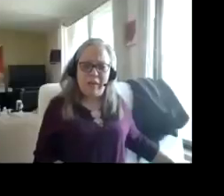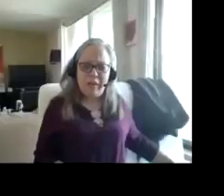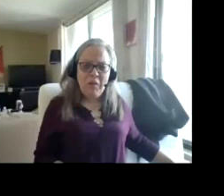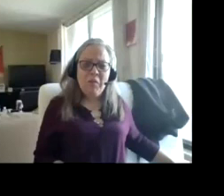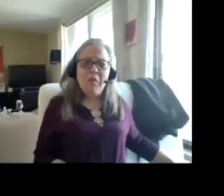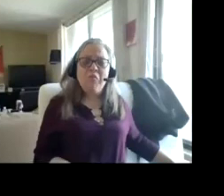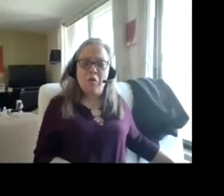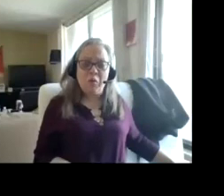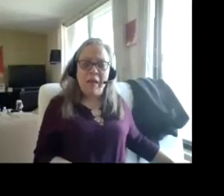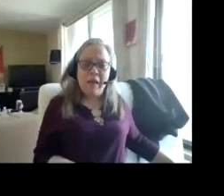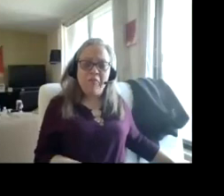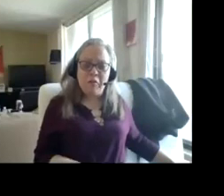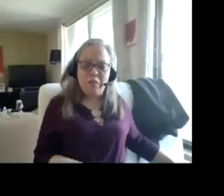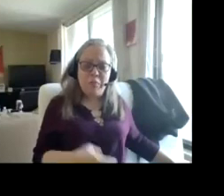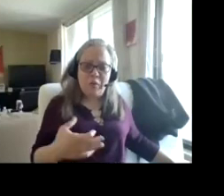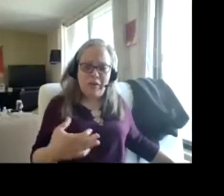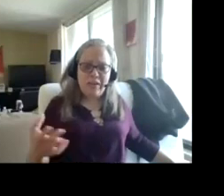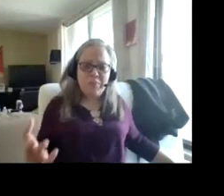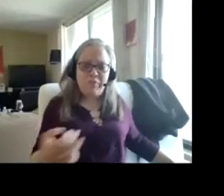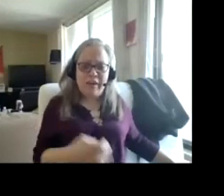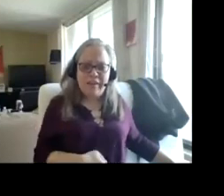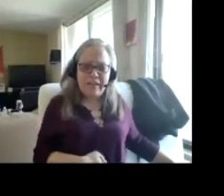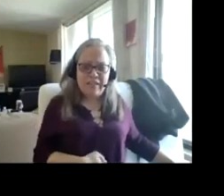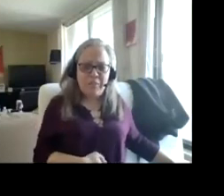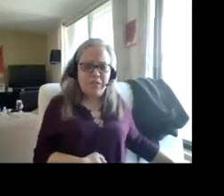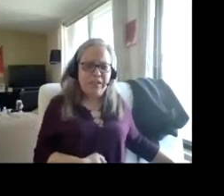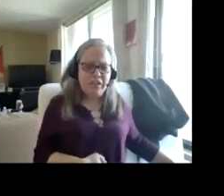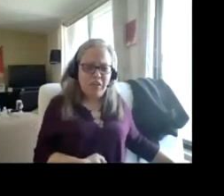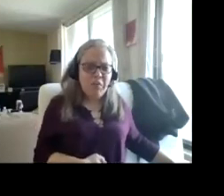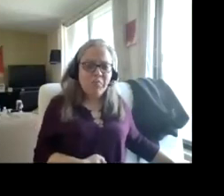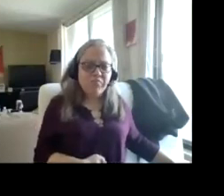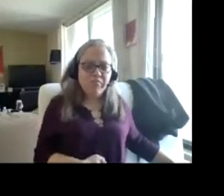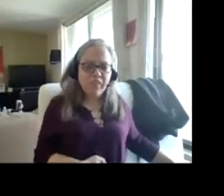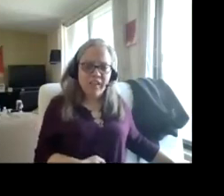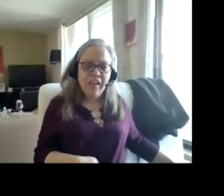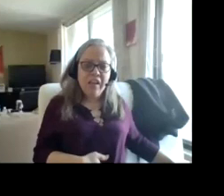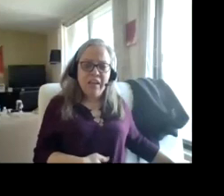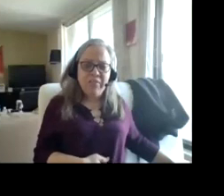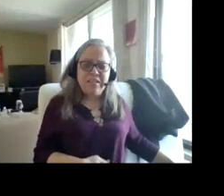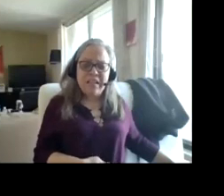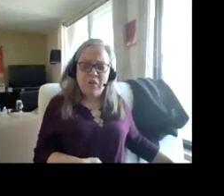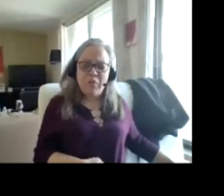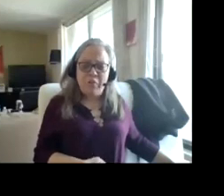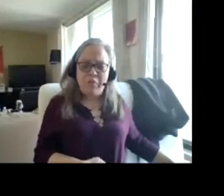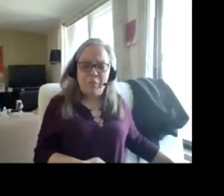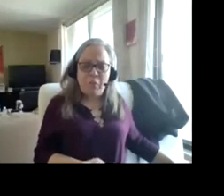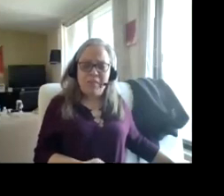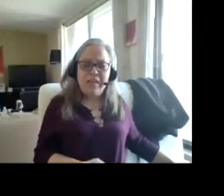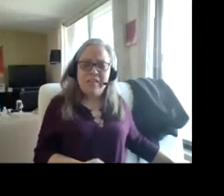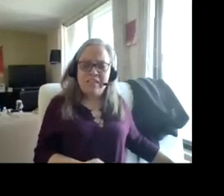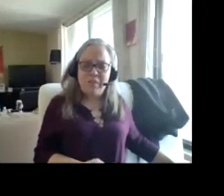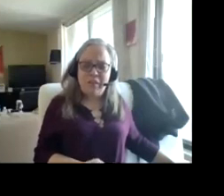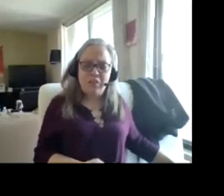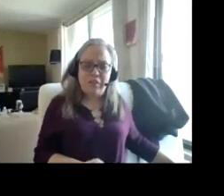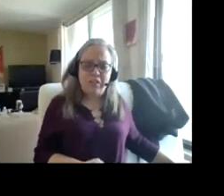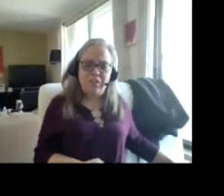you, Megan, for supporting us and providing this excellent presentation, giving us that overview of the process